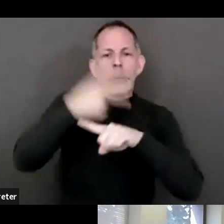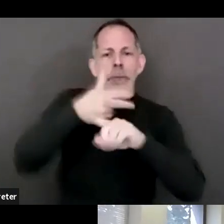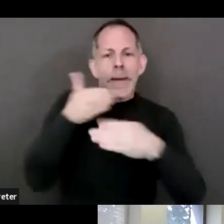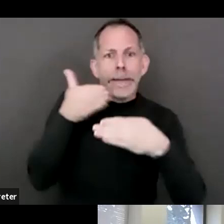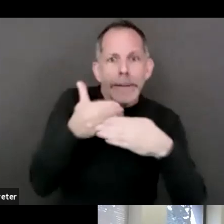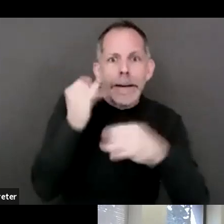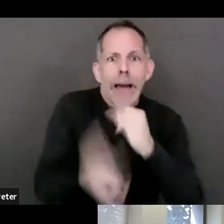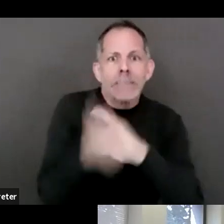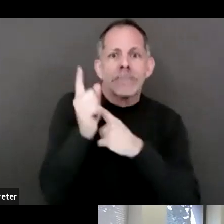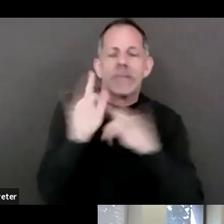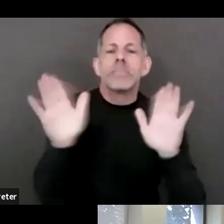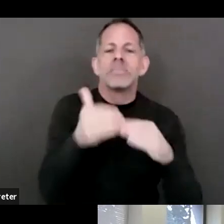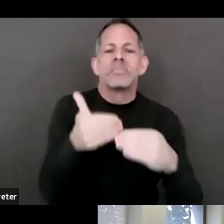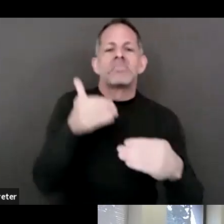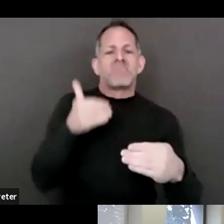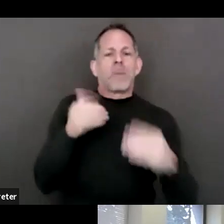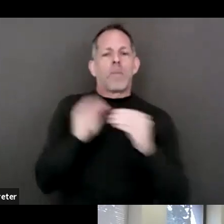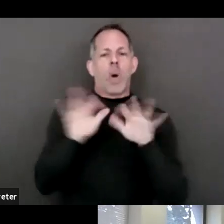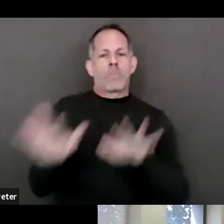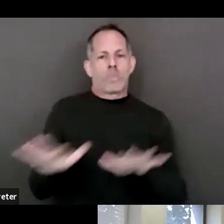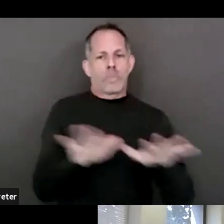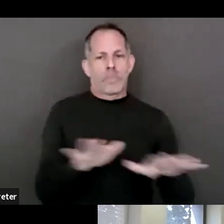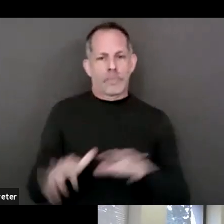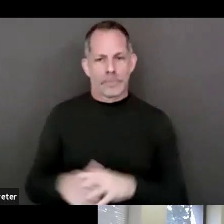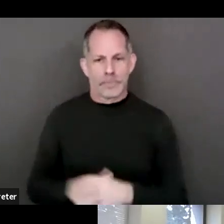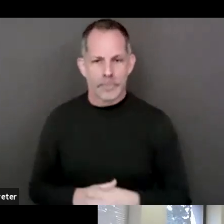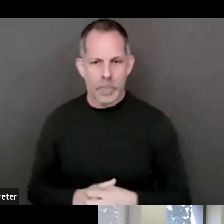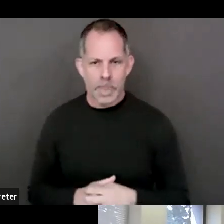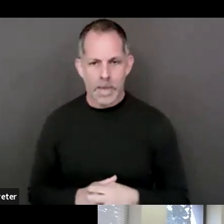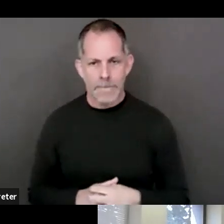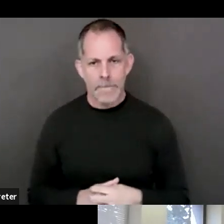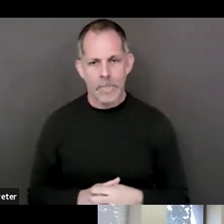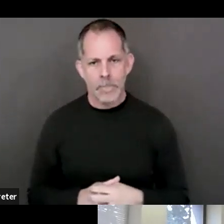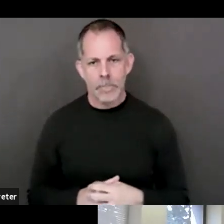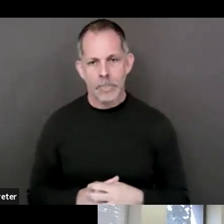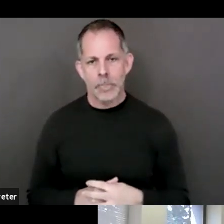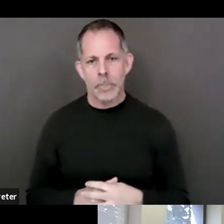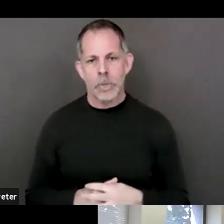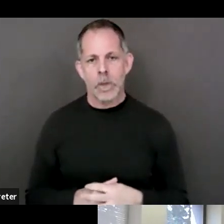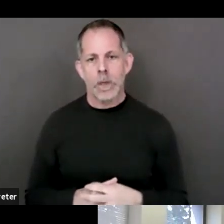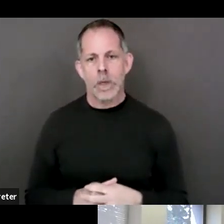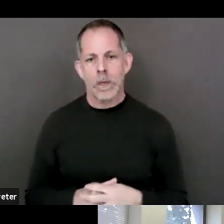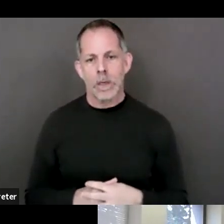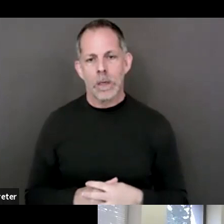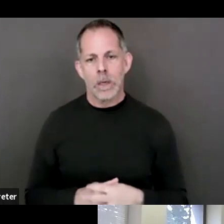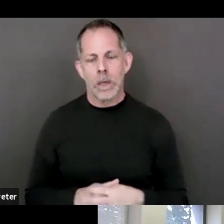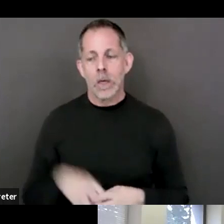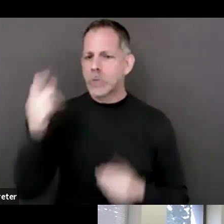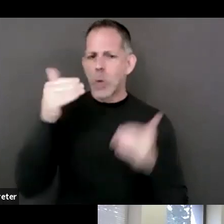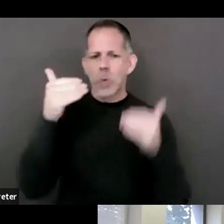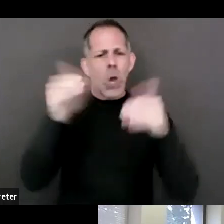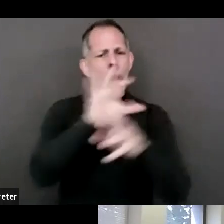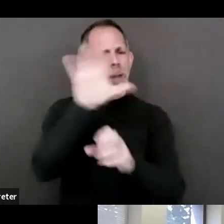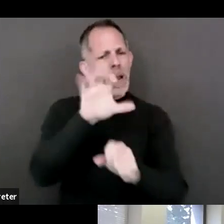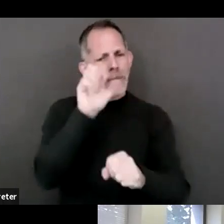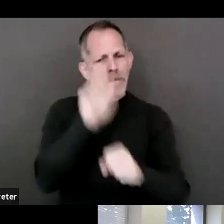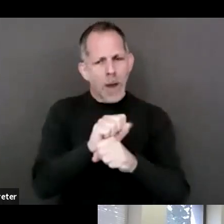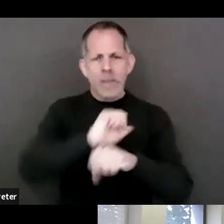that residents can make plans and get the resources they need to go out and get